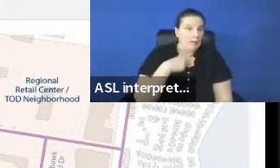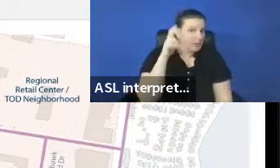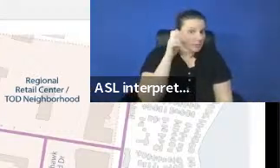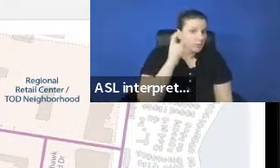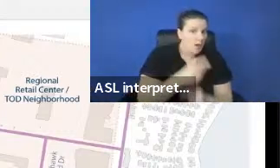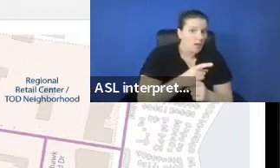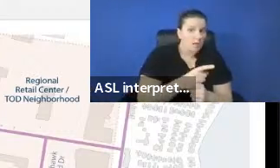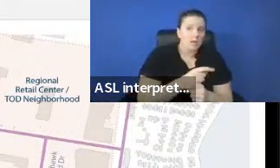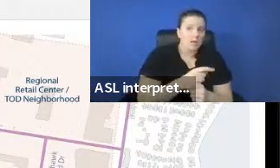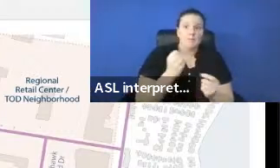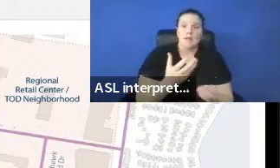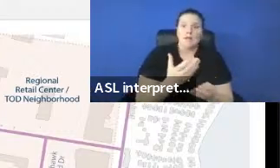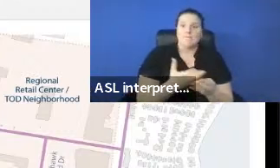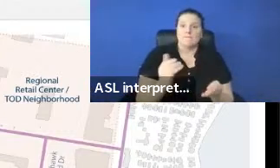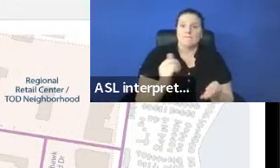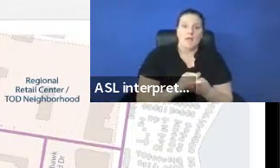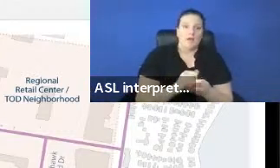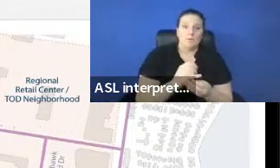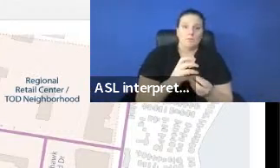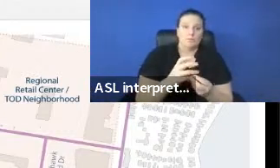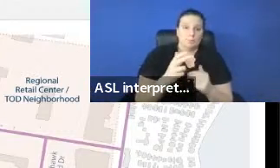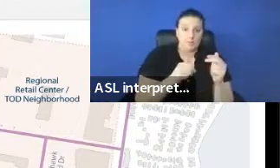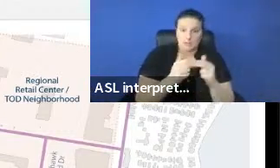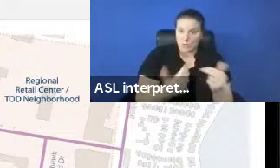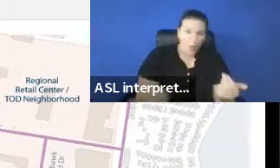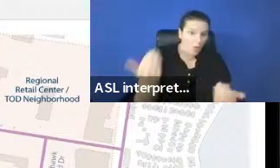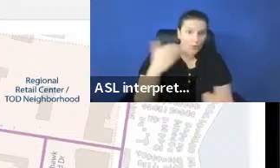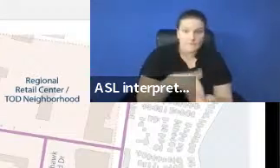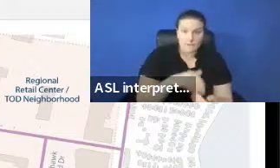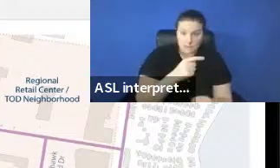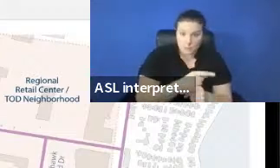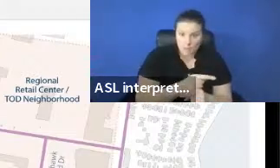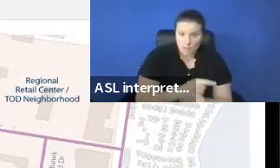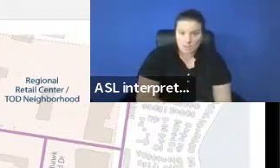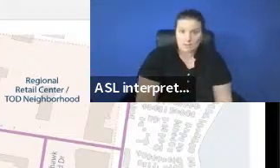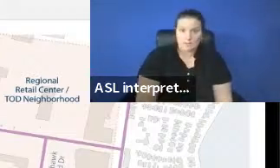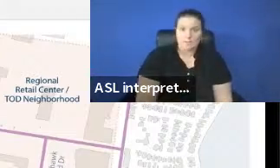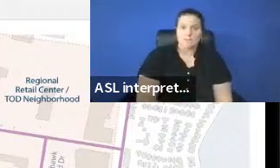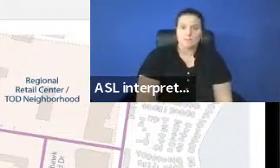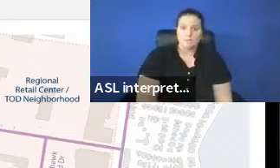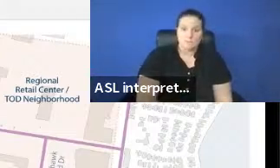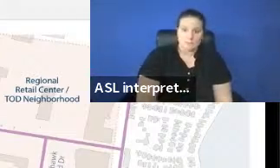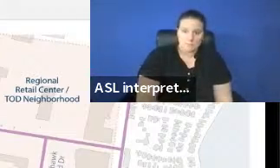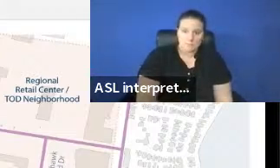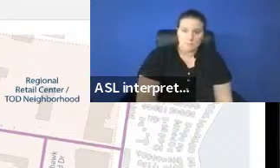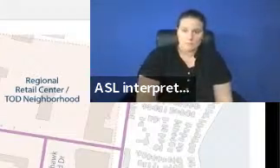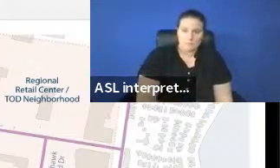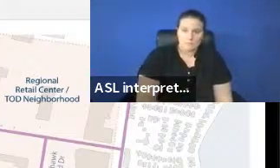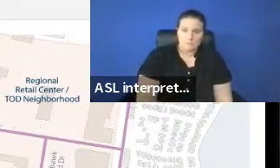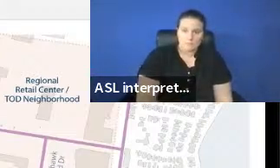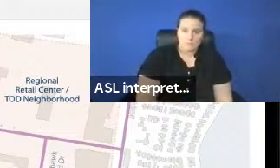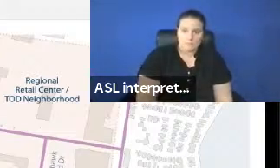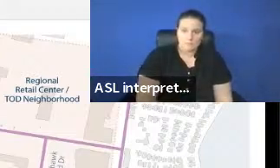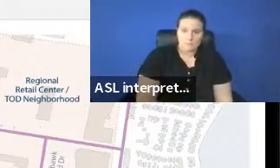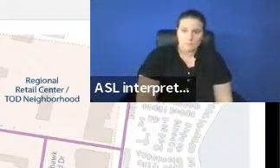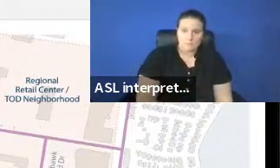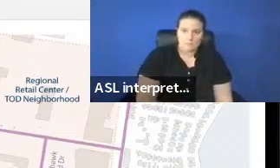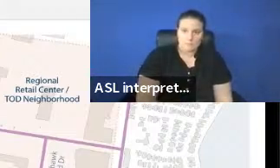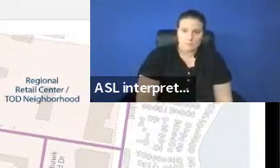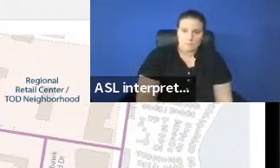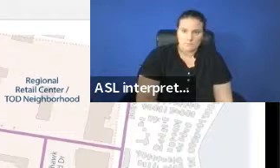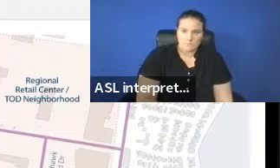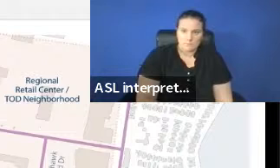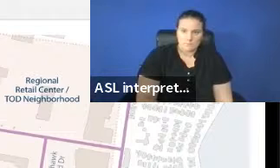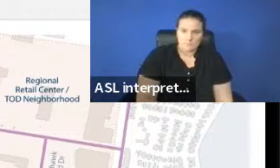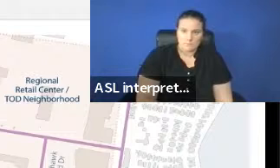this, a lot of this stuff is all going to be rebuilt, right? Yes. Yeah,